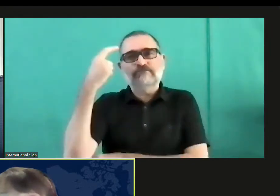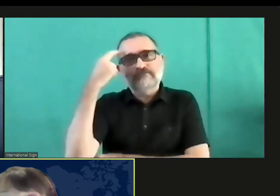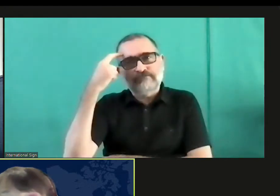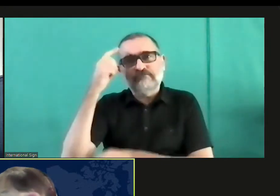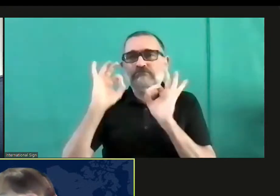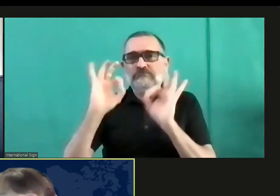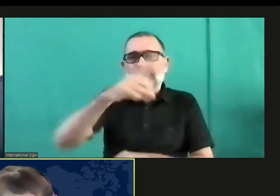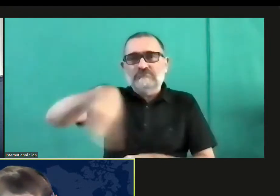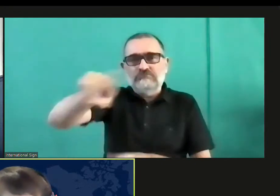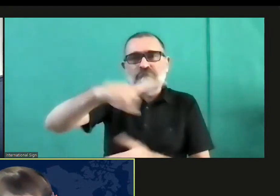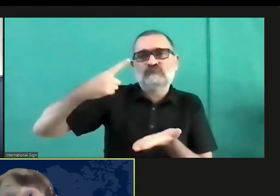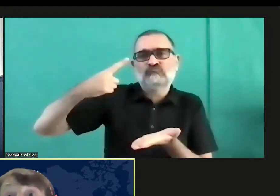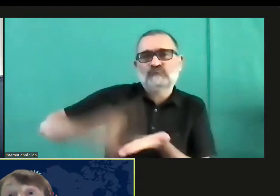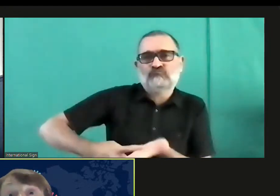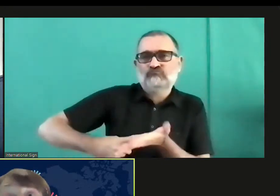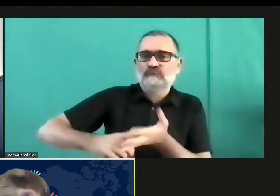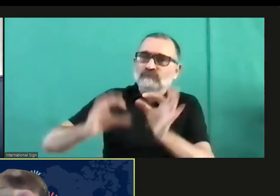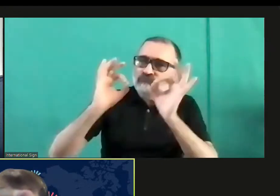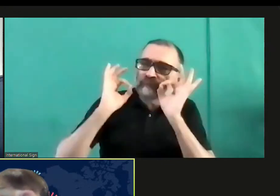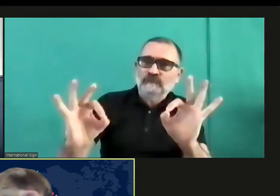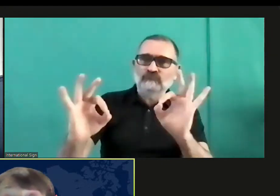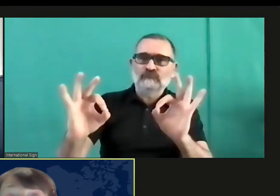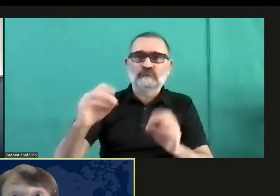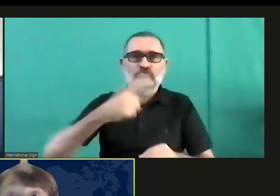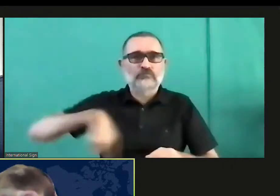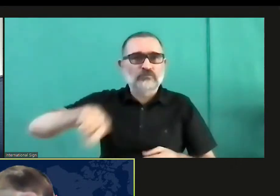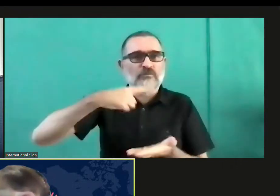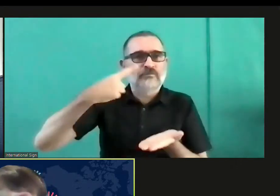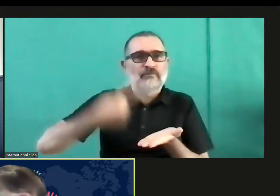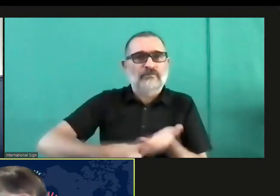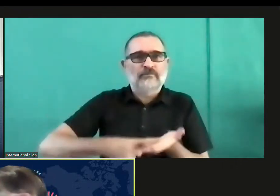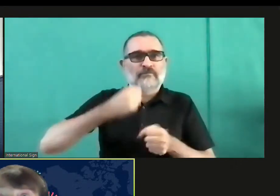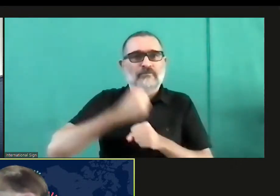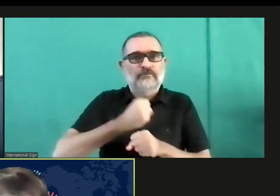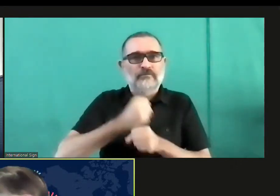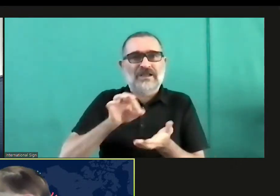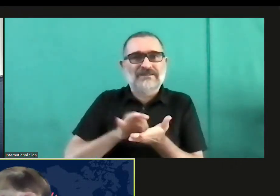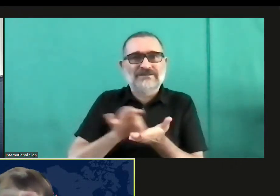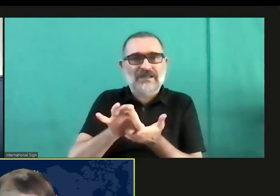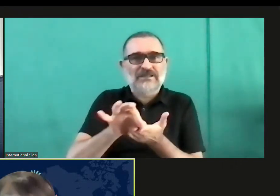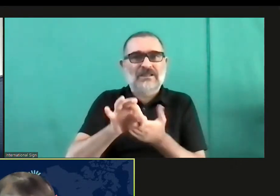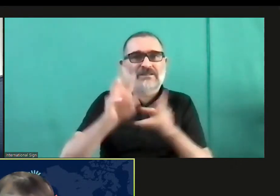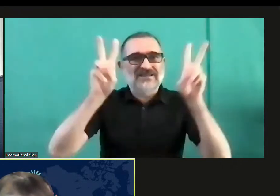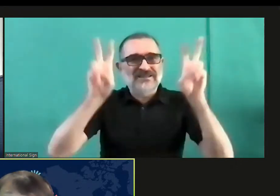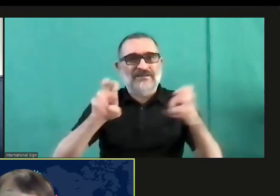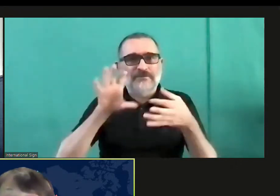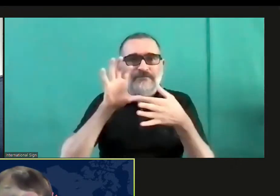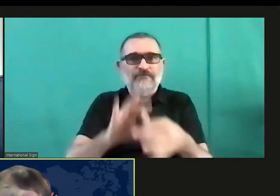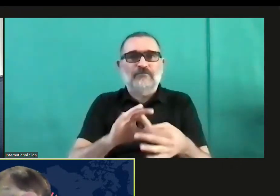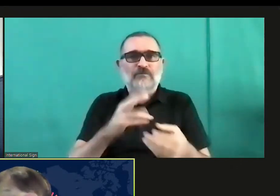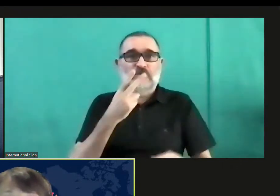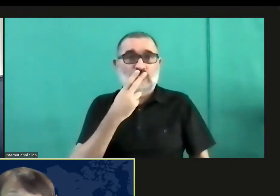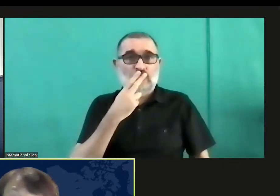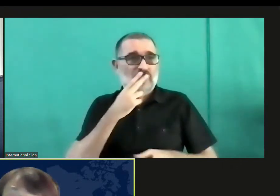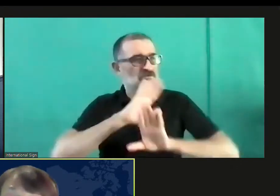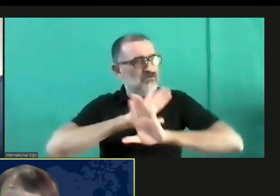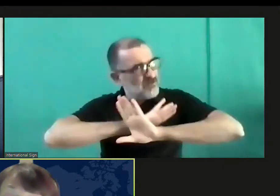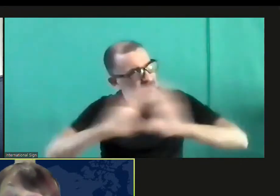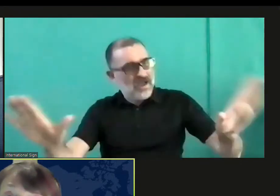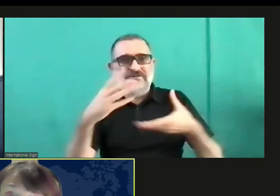environments changed public opinion about tobacco control and about the